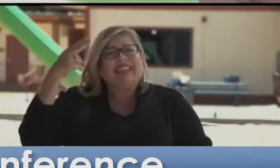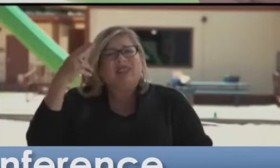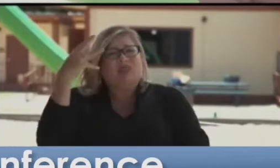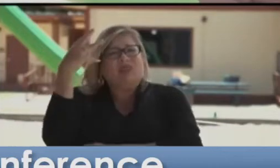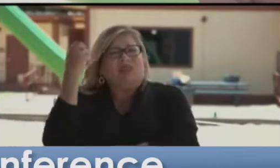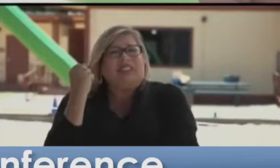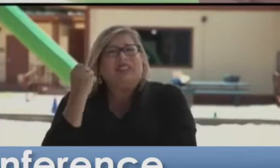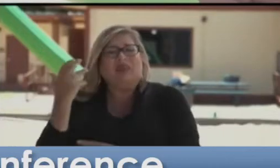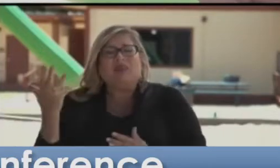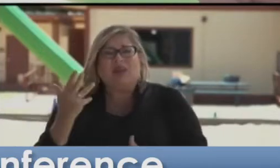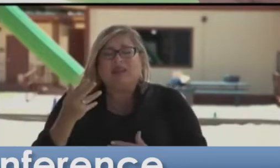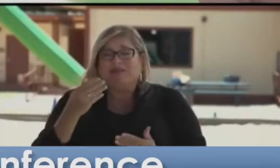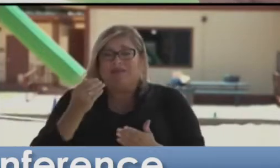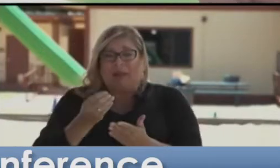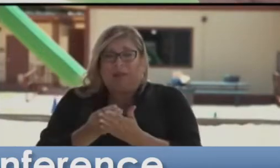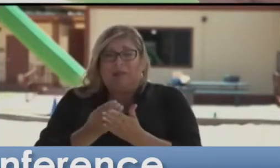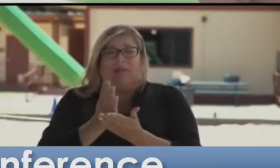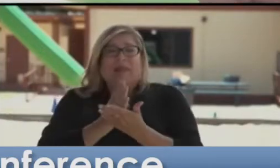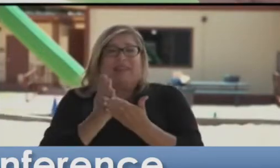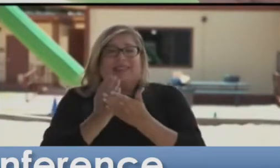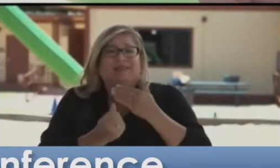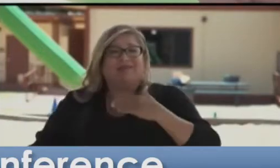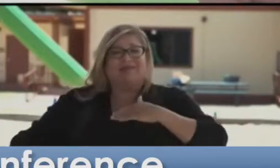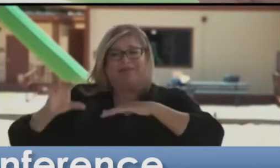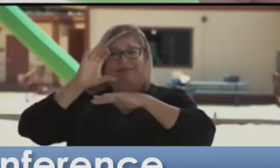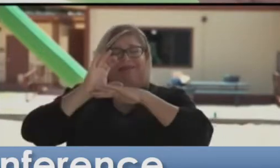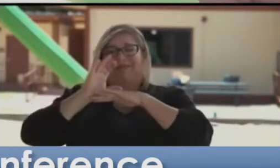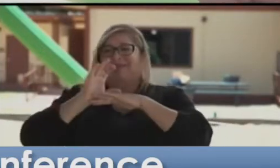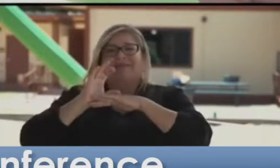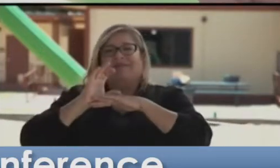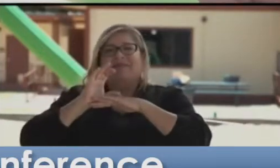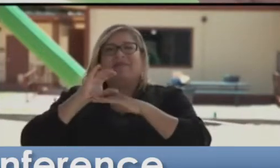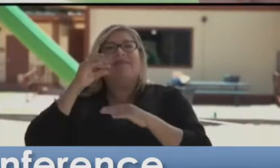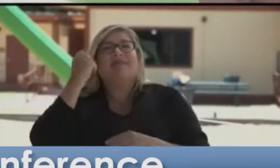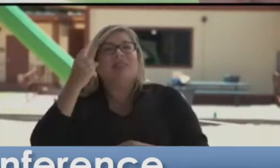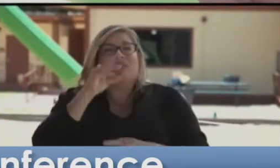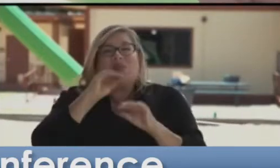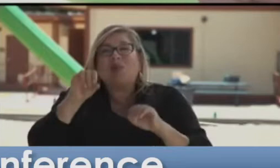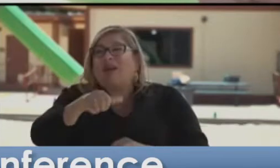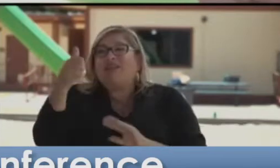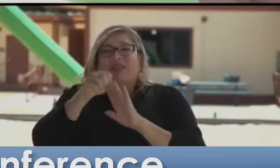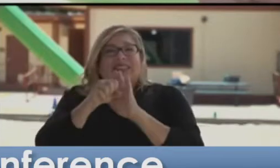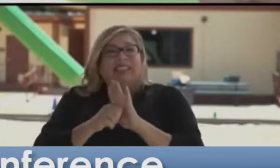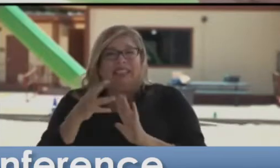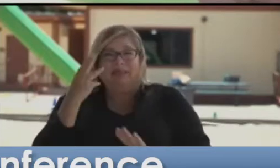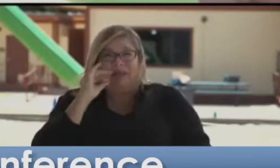surplus the likes of which no other state in American history has ever experienced.